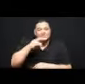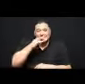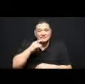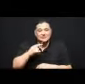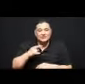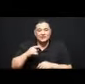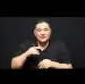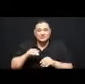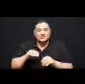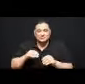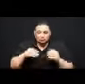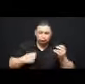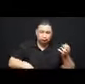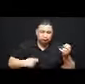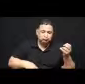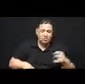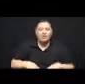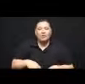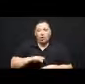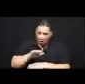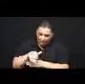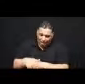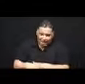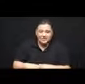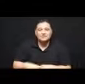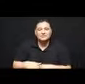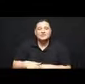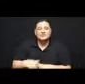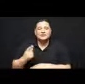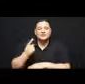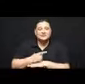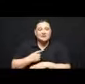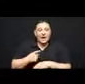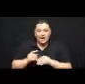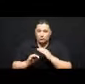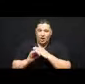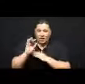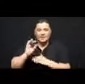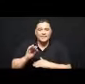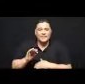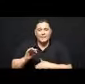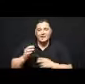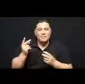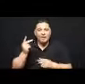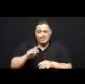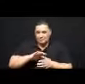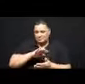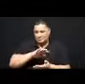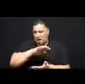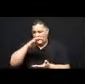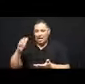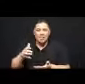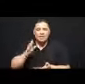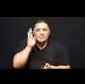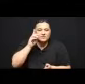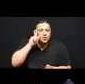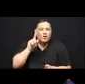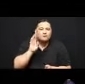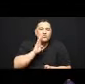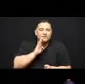all night, daybreak, puppy pile, beers for breakfast, soaking away the heartache that flesh is heir